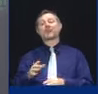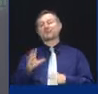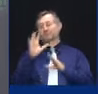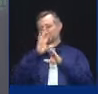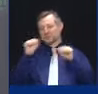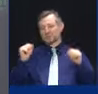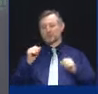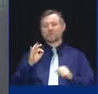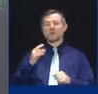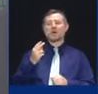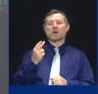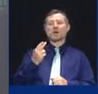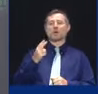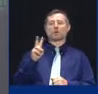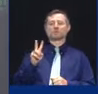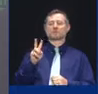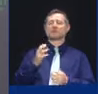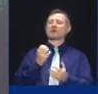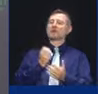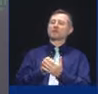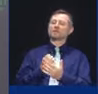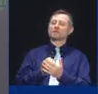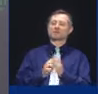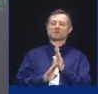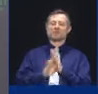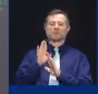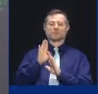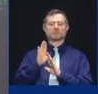Economic Development Corporation,